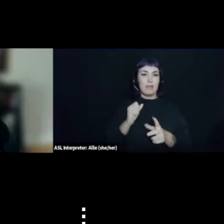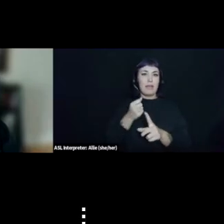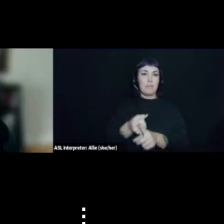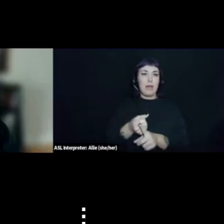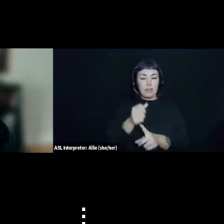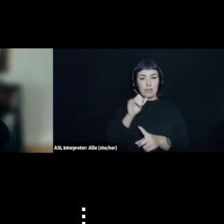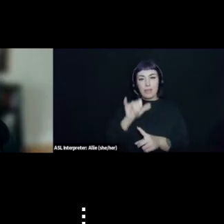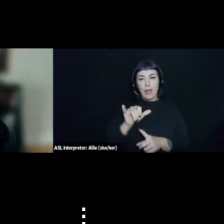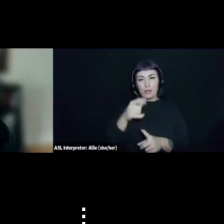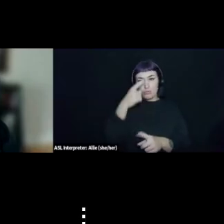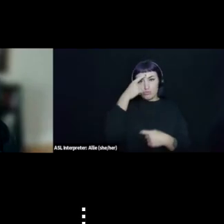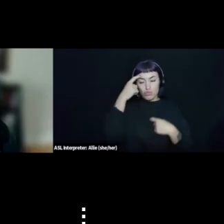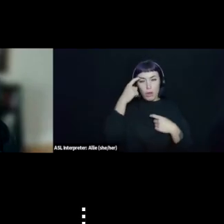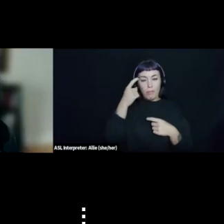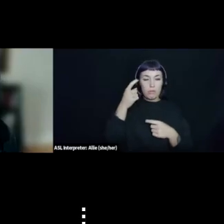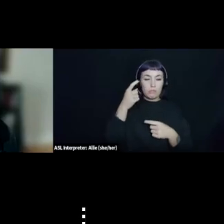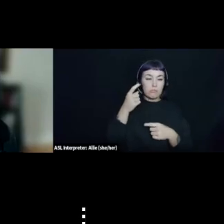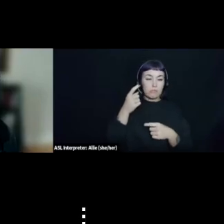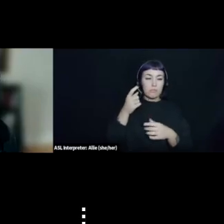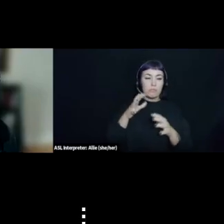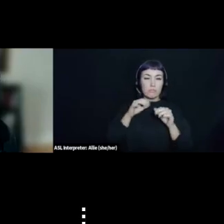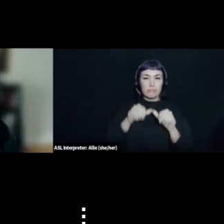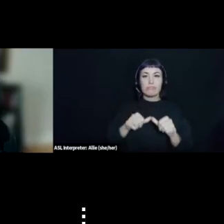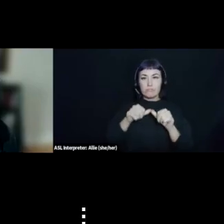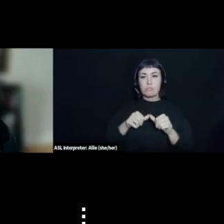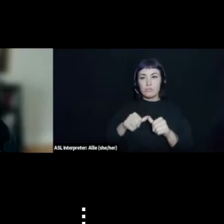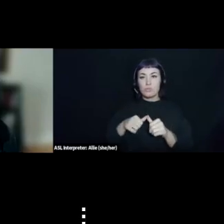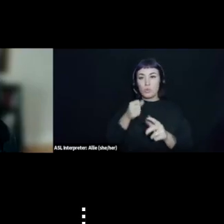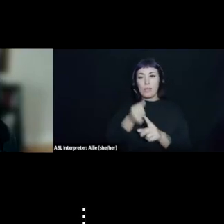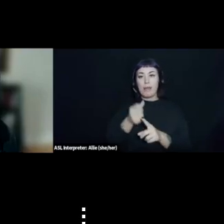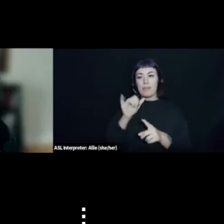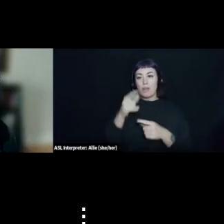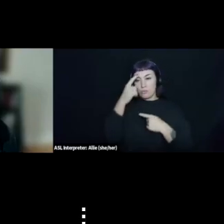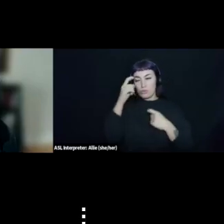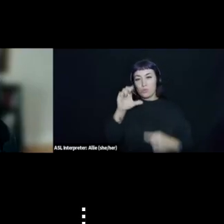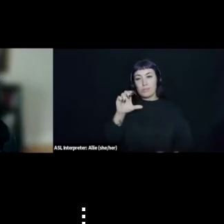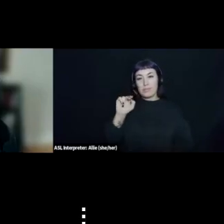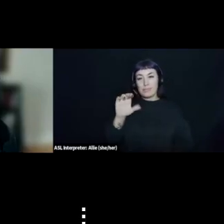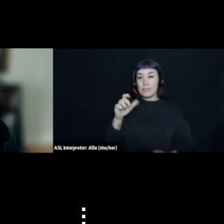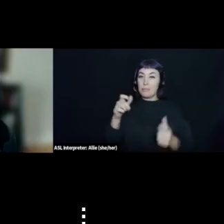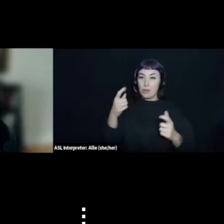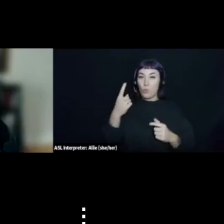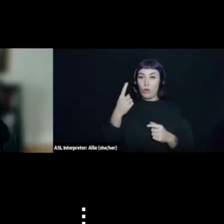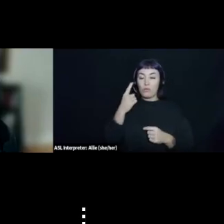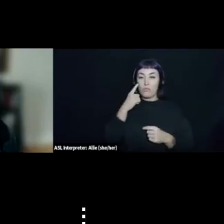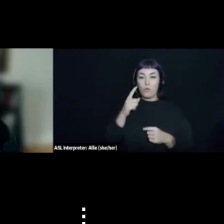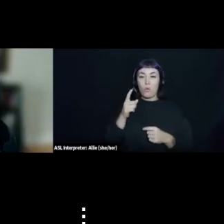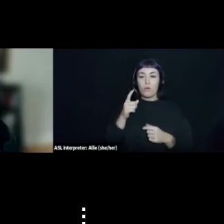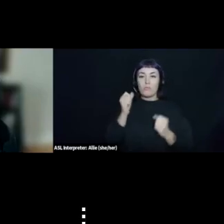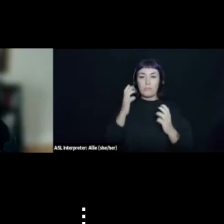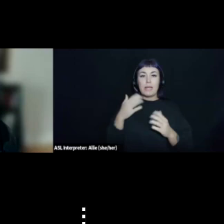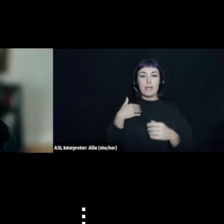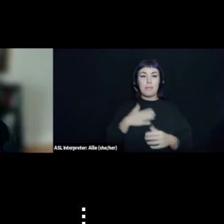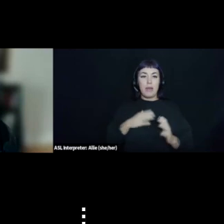that trauma on, you know, continue impacting that trauma. So CNC is a big one for a lot of